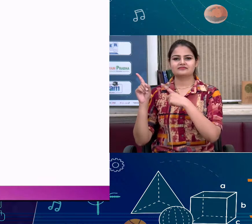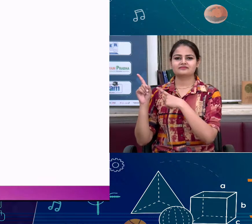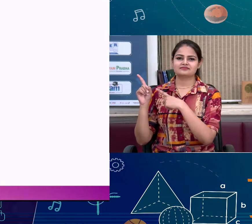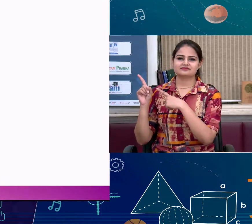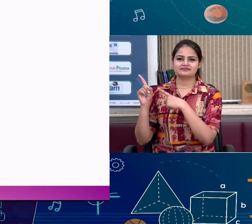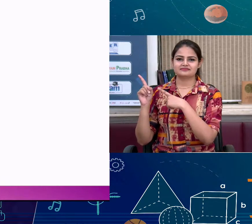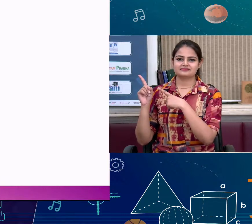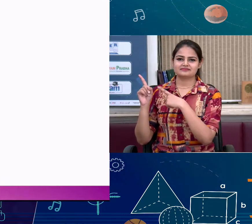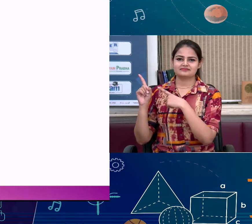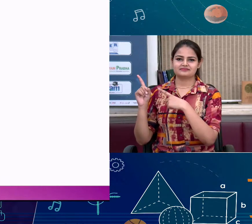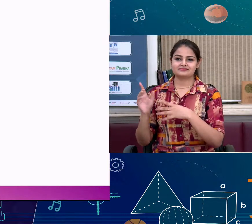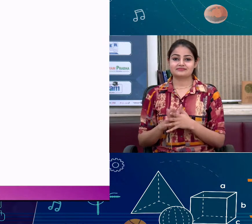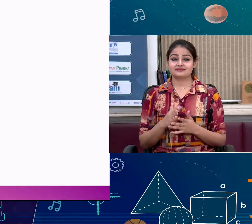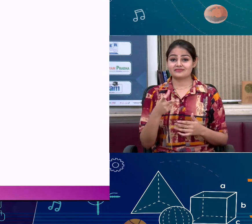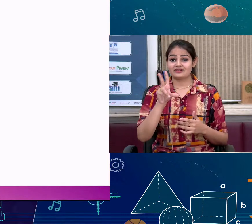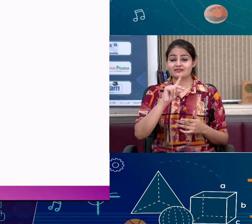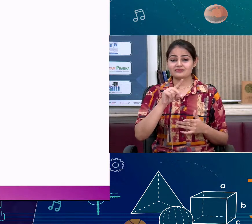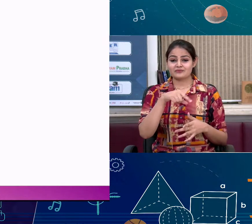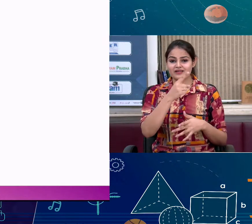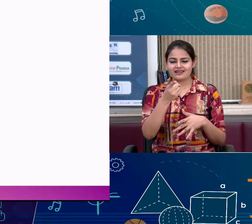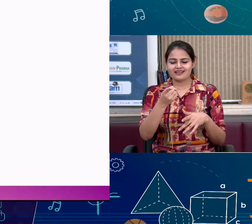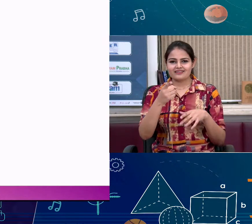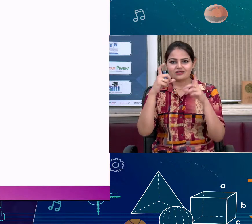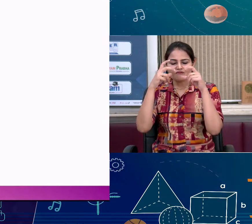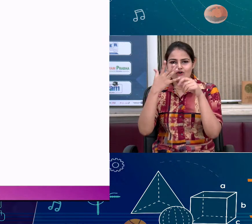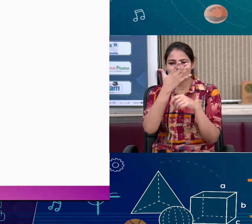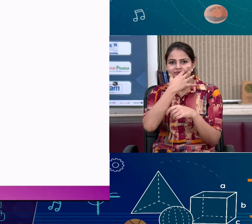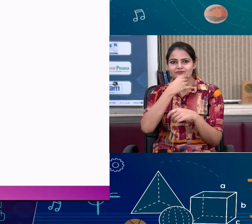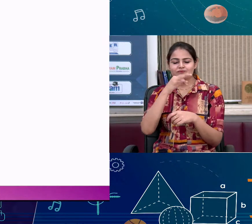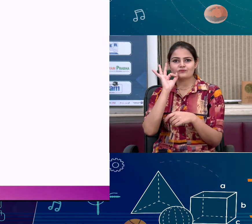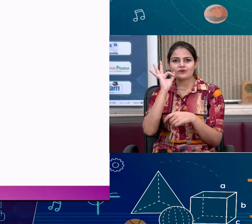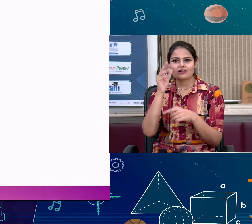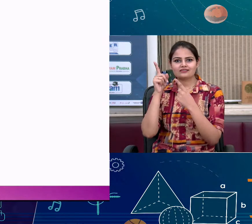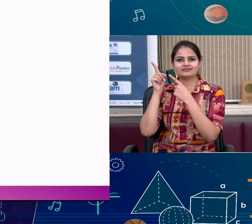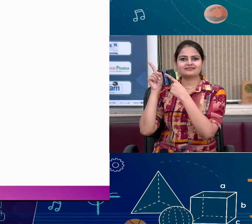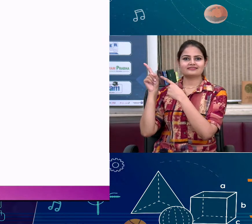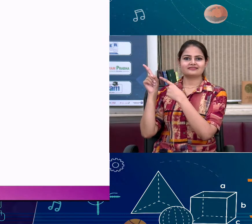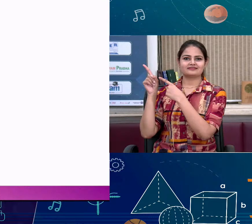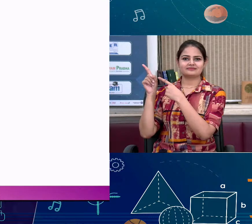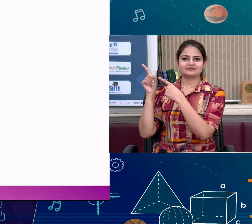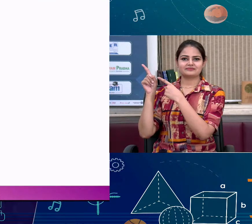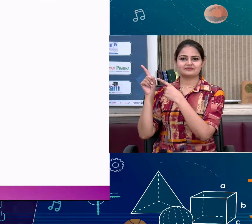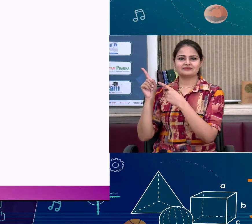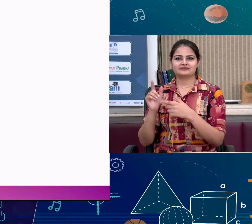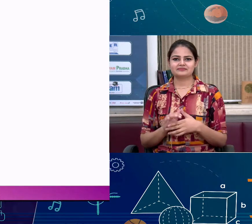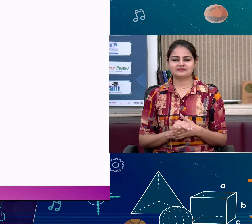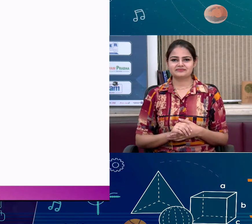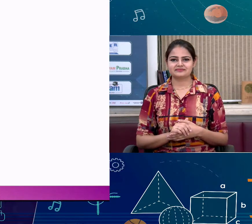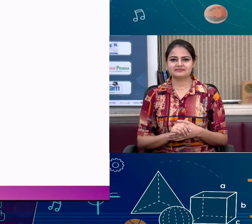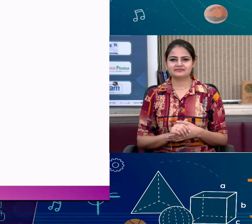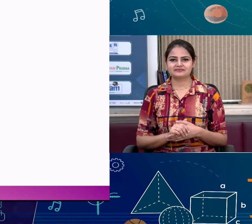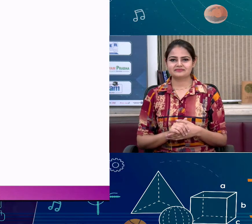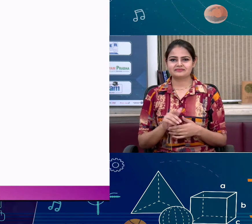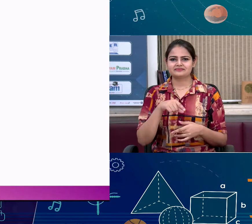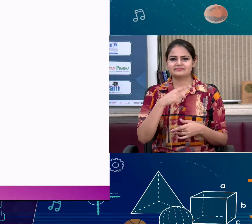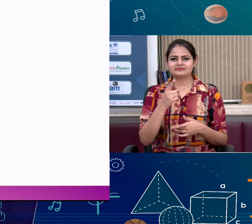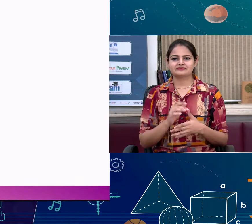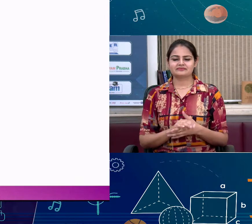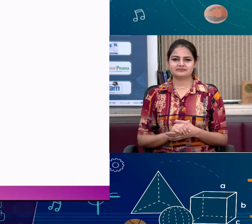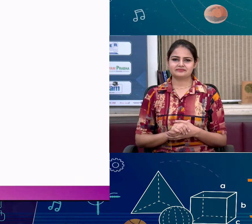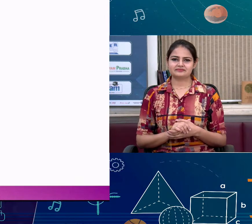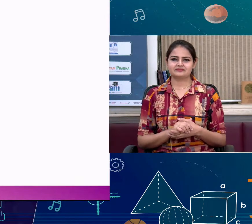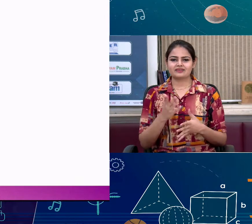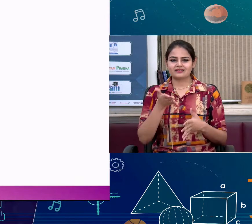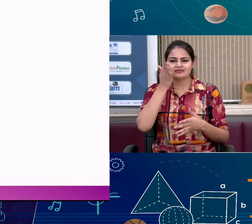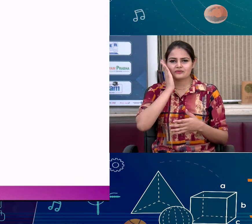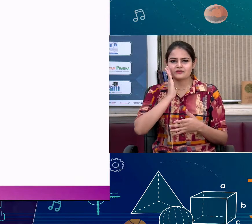All right, again there is a beautiful picture on your screen you can see. Before I